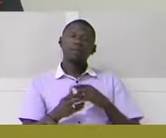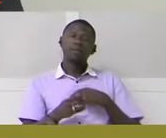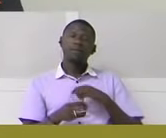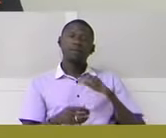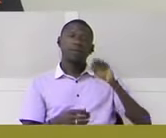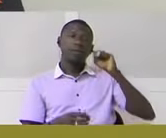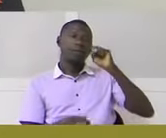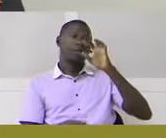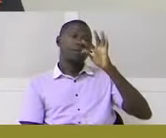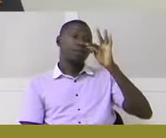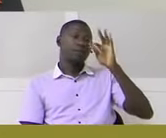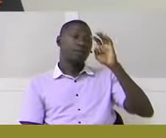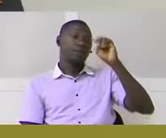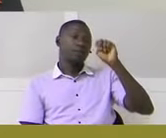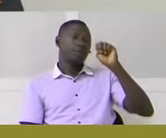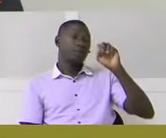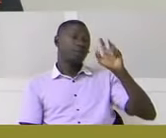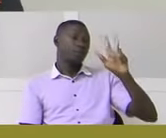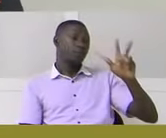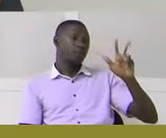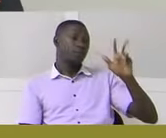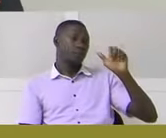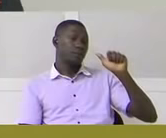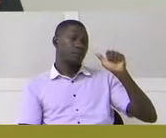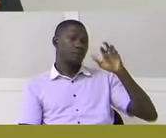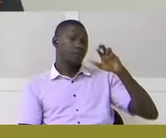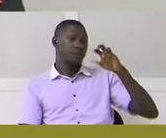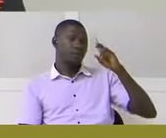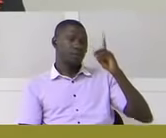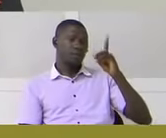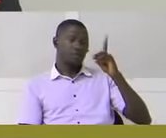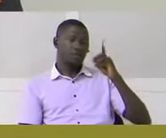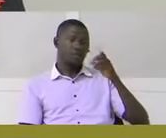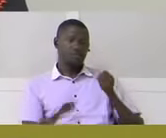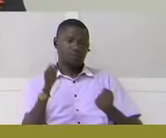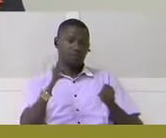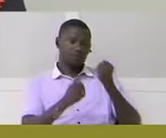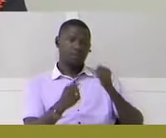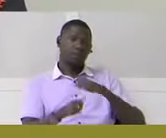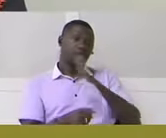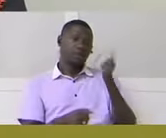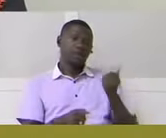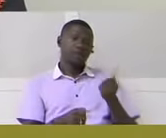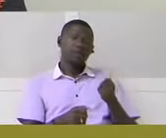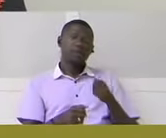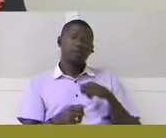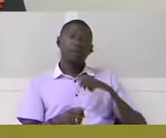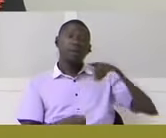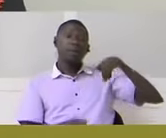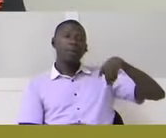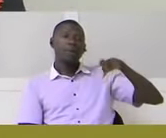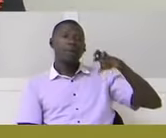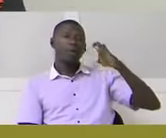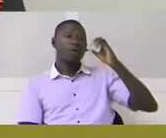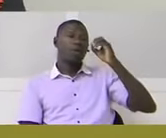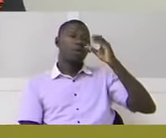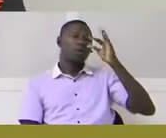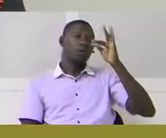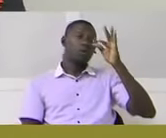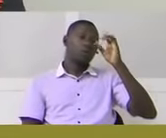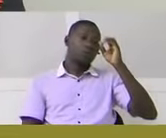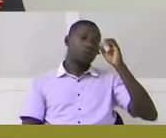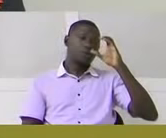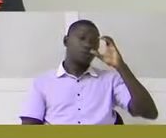protocol vehicle are usually in the convoy. So what do I get in the call? Stewards la moto ni protocol moto be